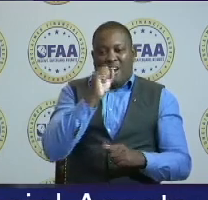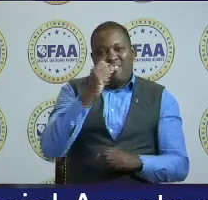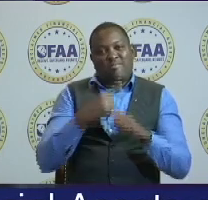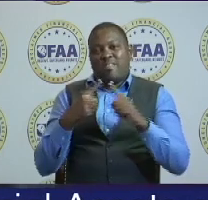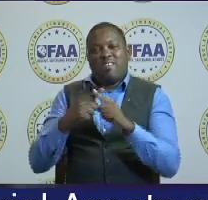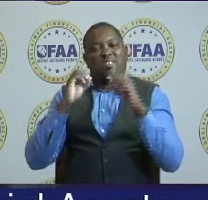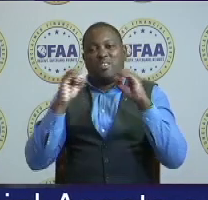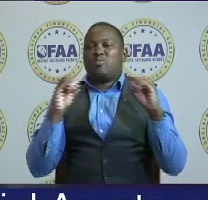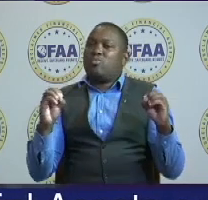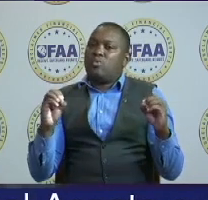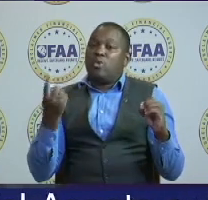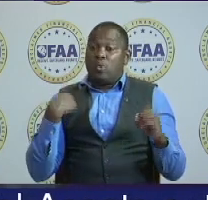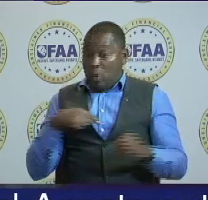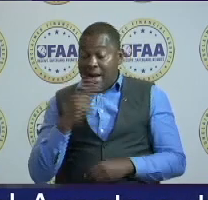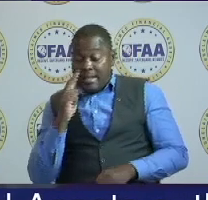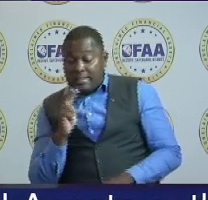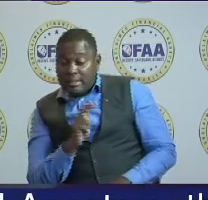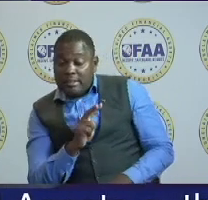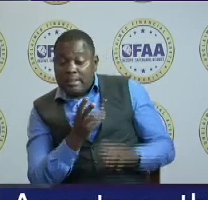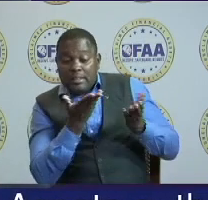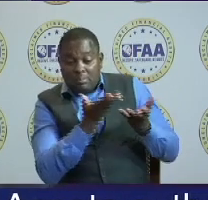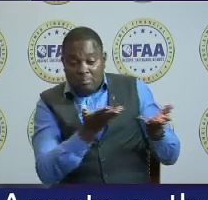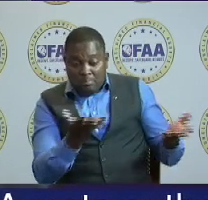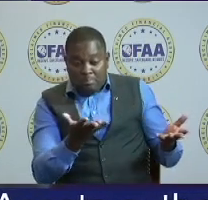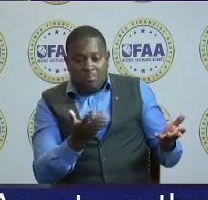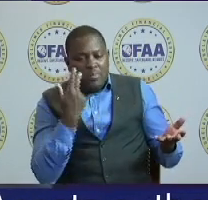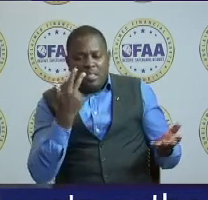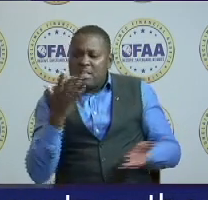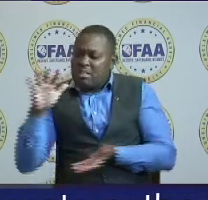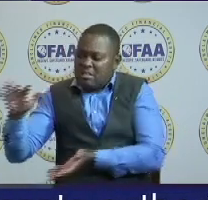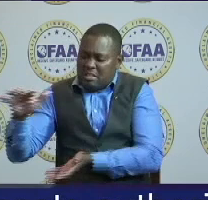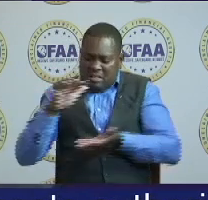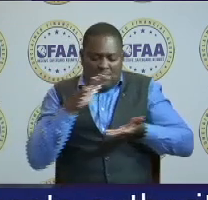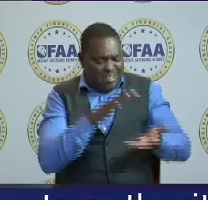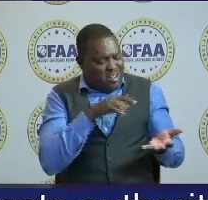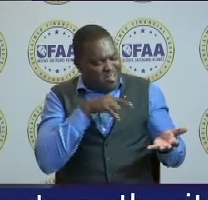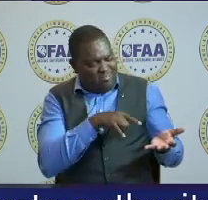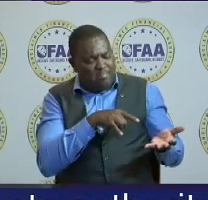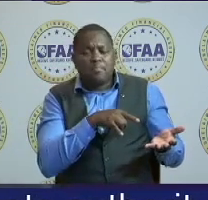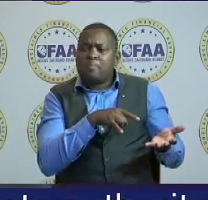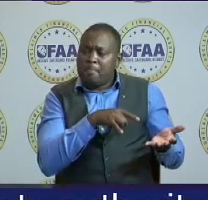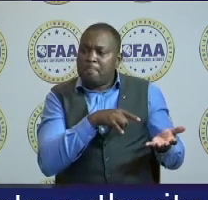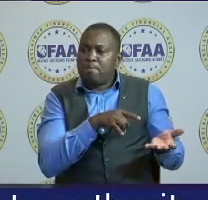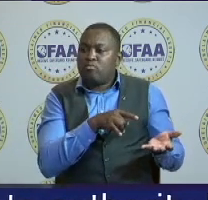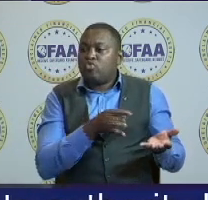through the reports and see the aging of the assets that have come in, and you're able to sensitize these holders on what they're actually supposed to do.